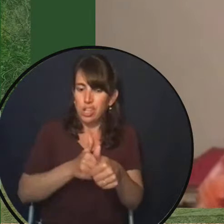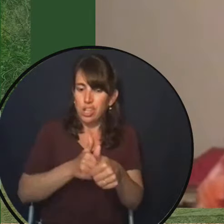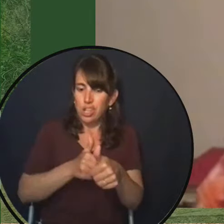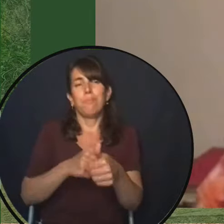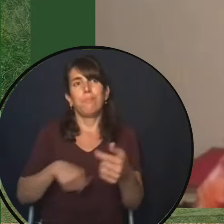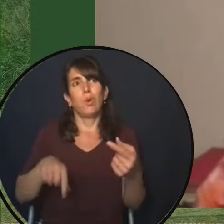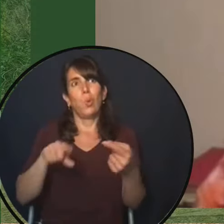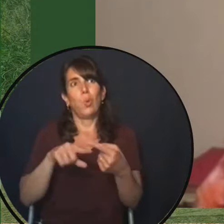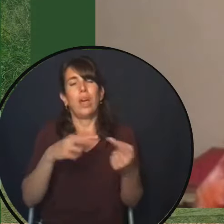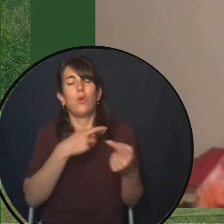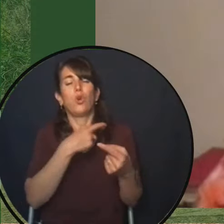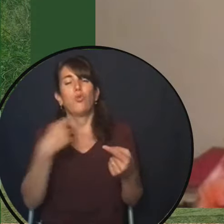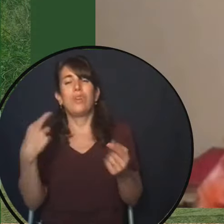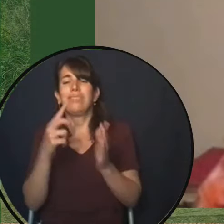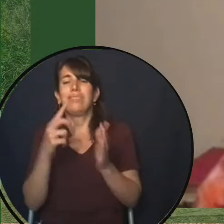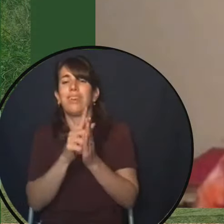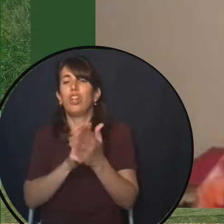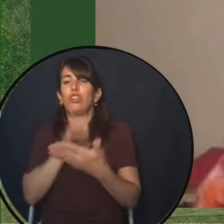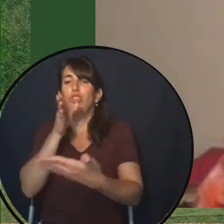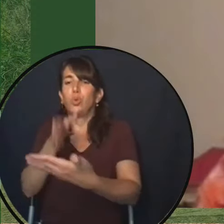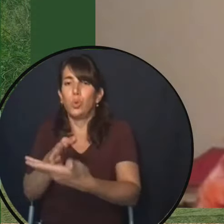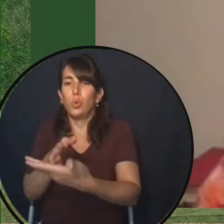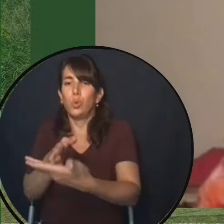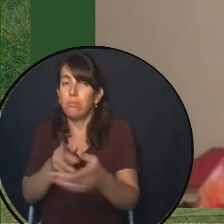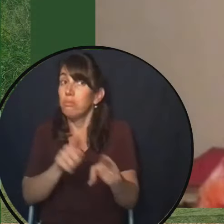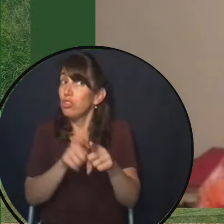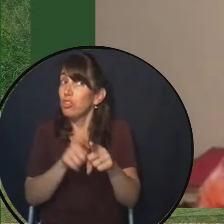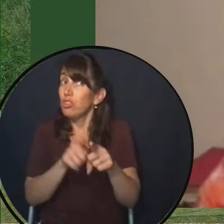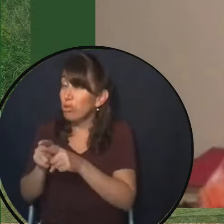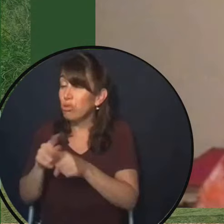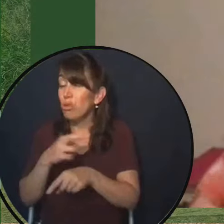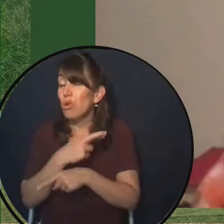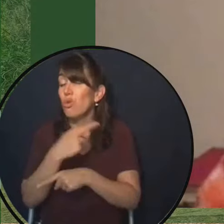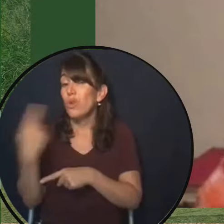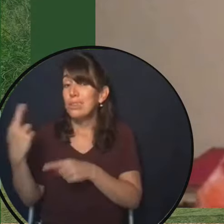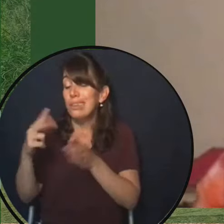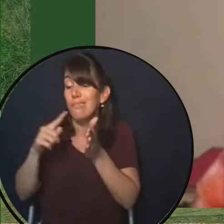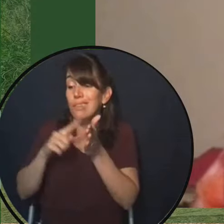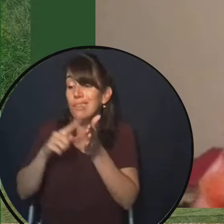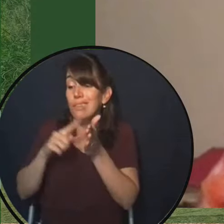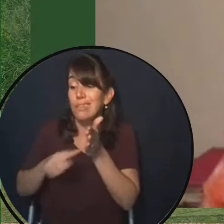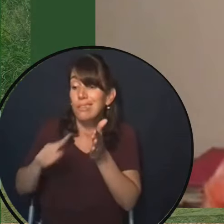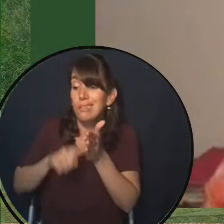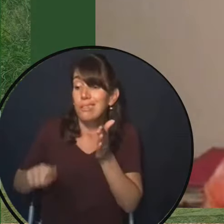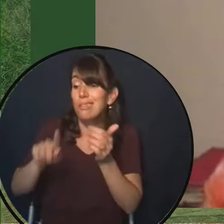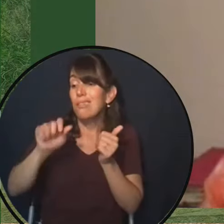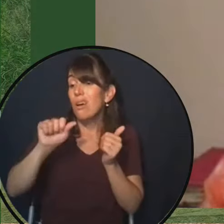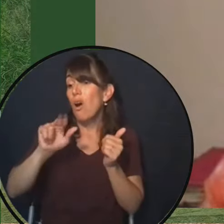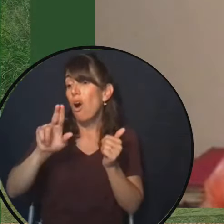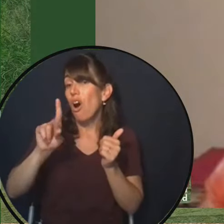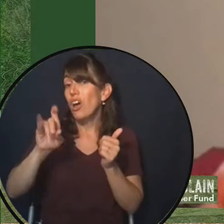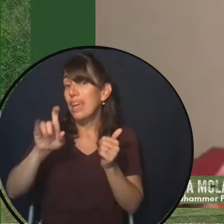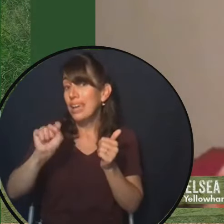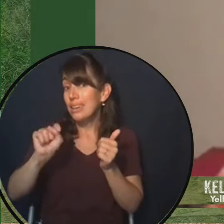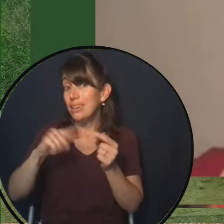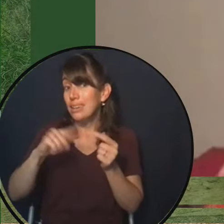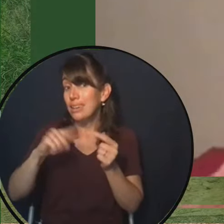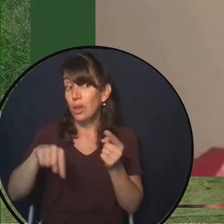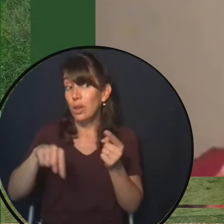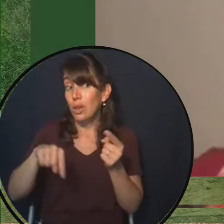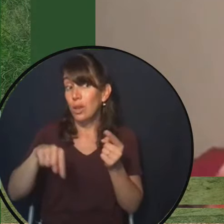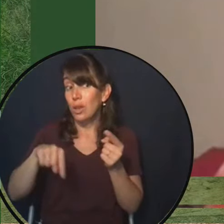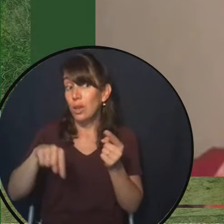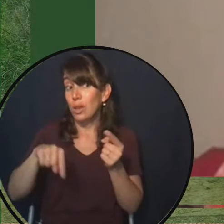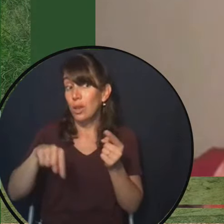audit, and an audit is when you really, really wish that you had a bookkeeper who from the start. And I know that that's not realistic. I was